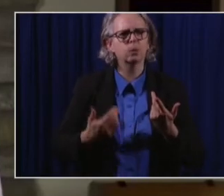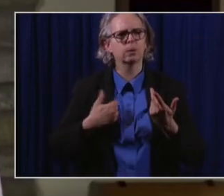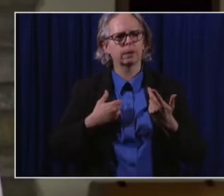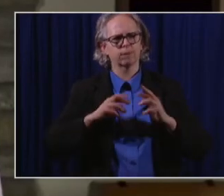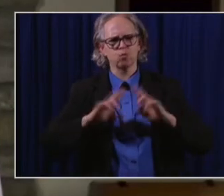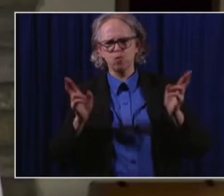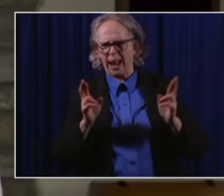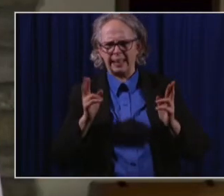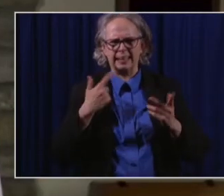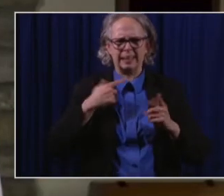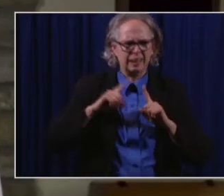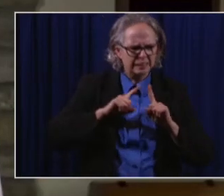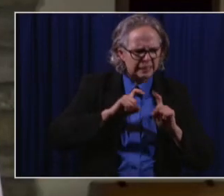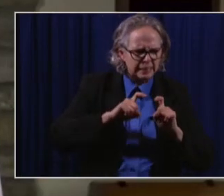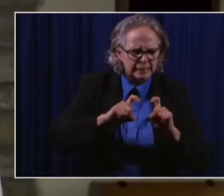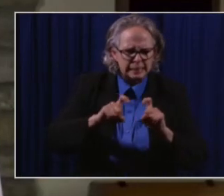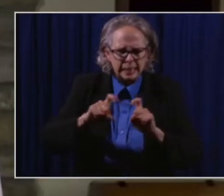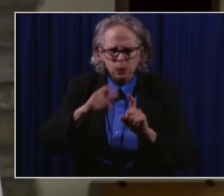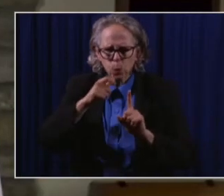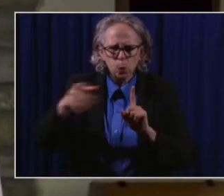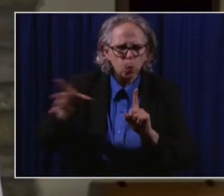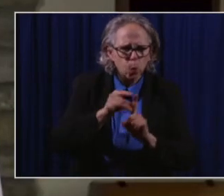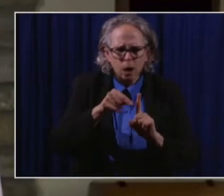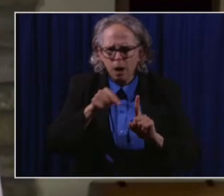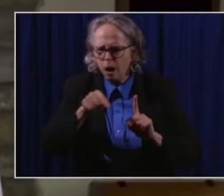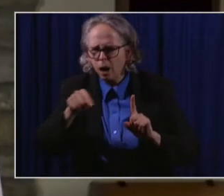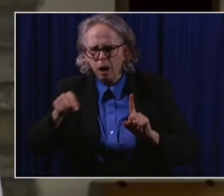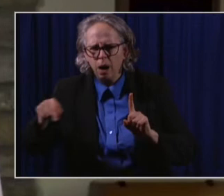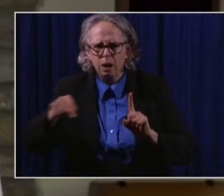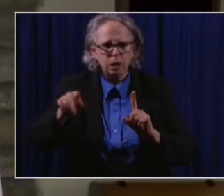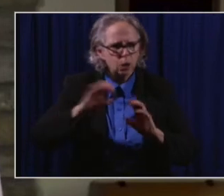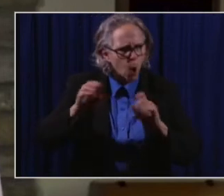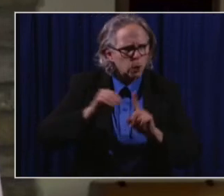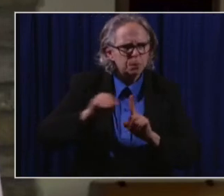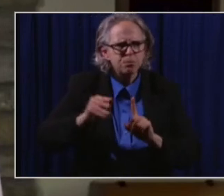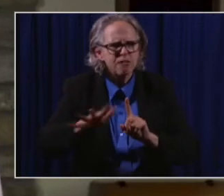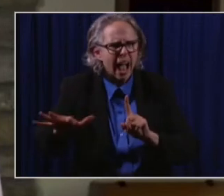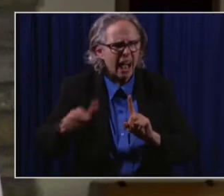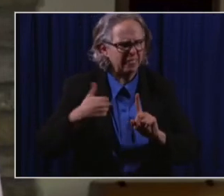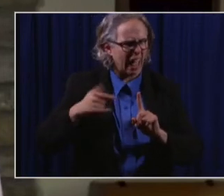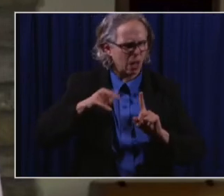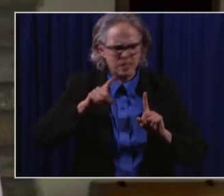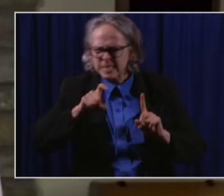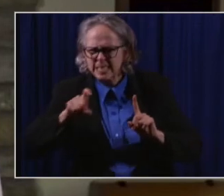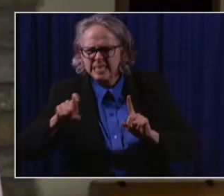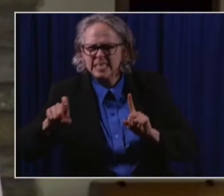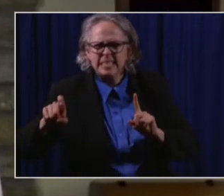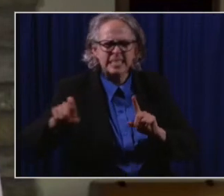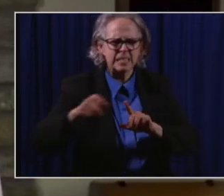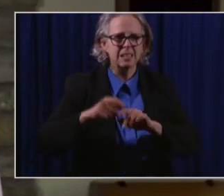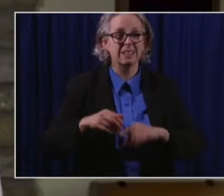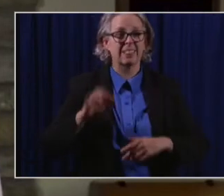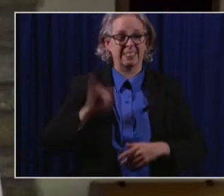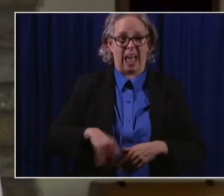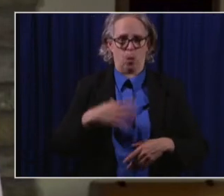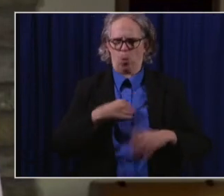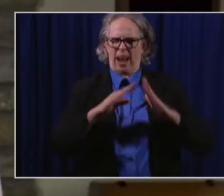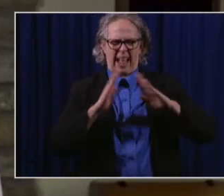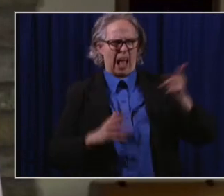until you clear out and there's no cases left. And we're fine with that. We're going to deploy a lot of these tests to do